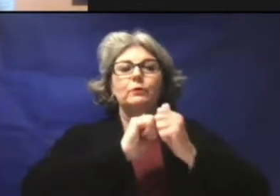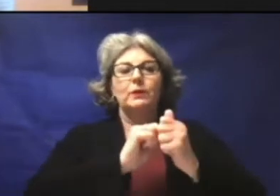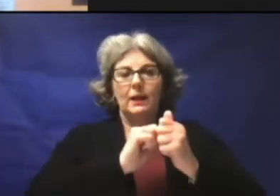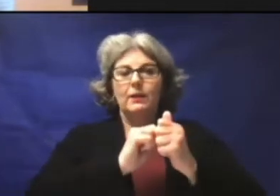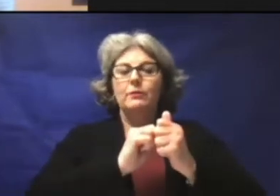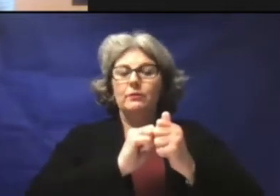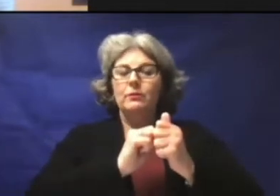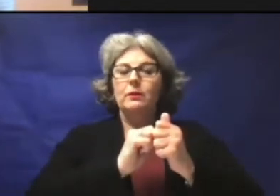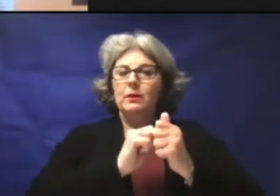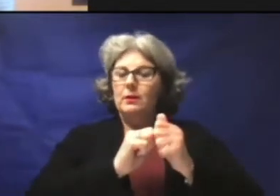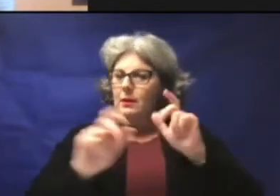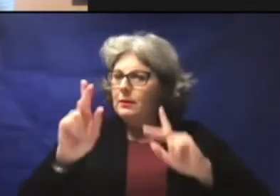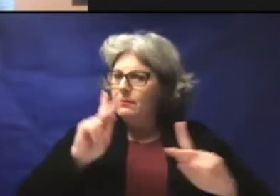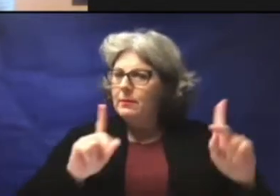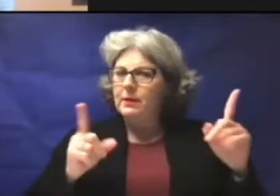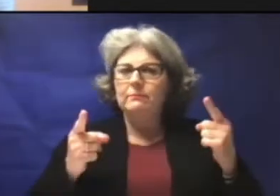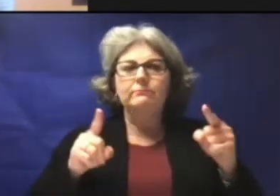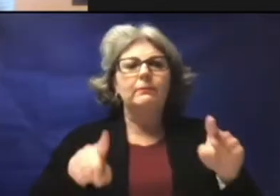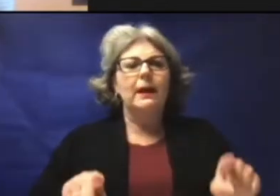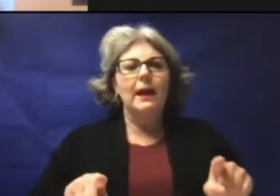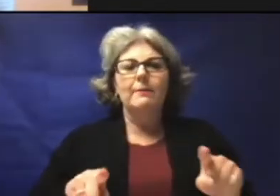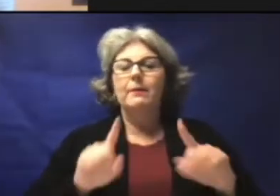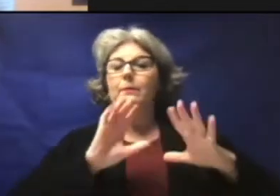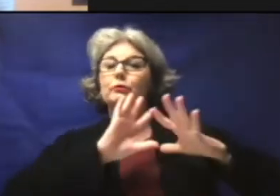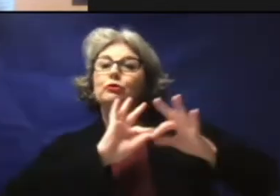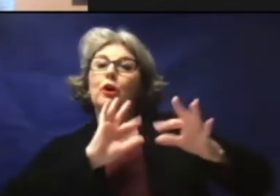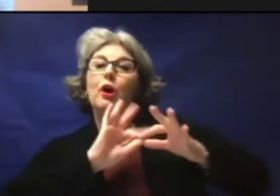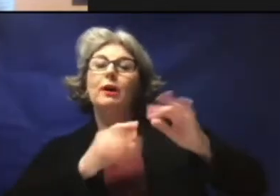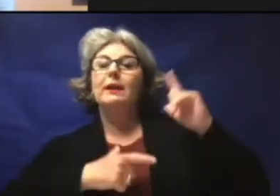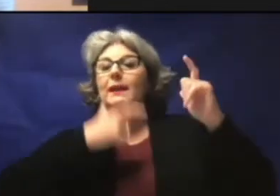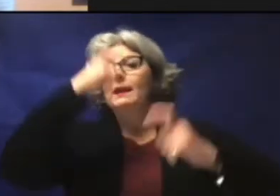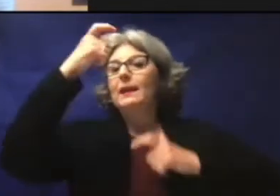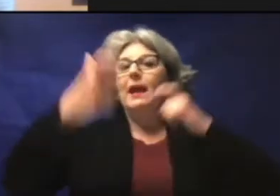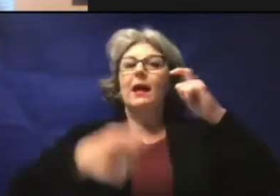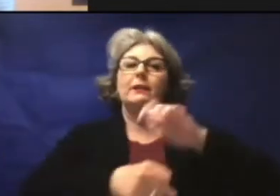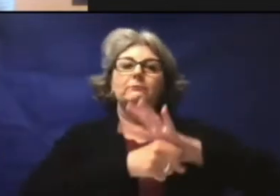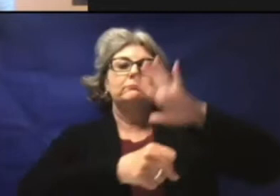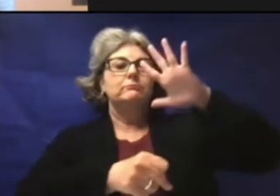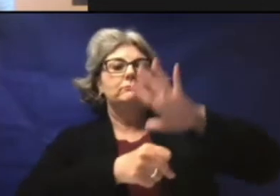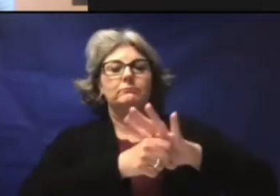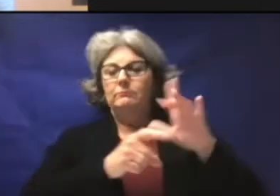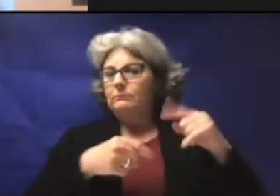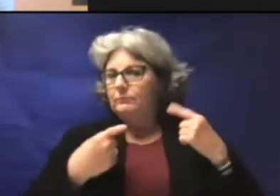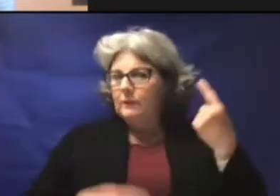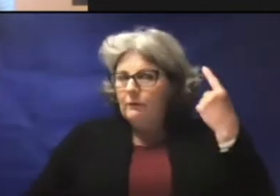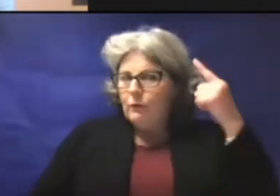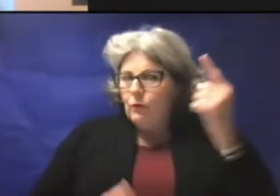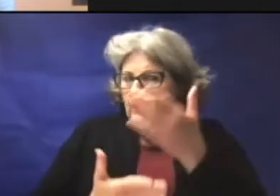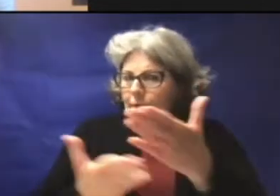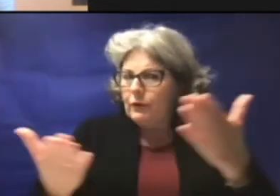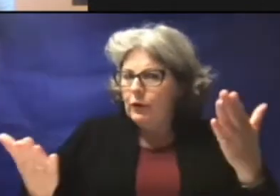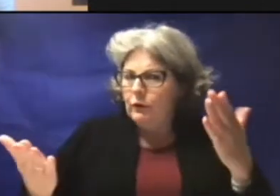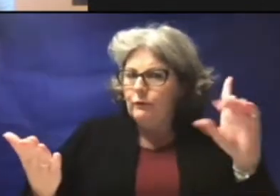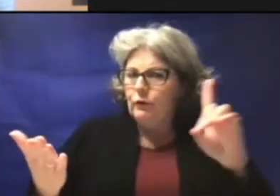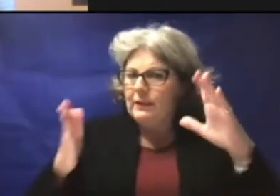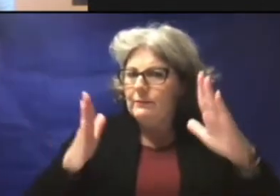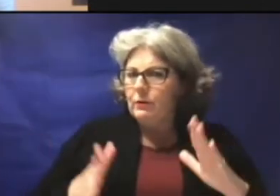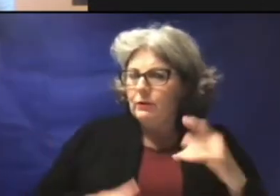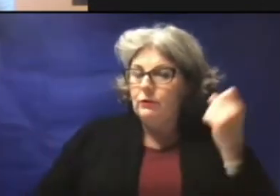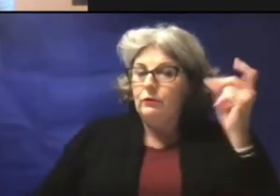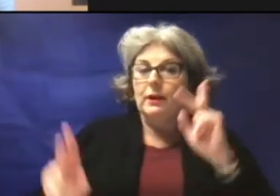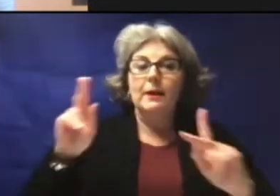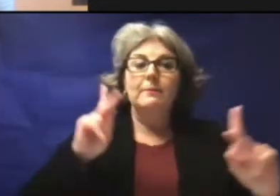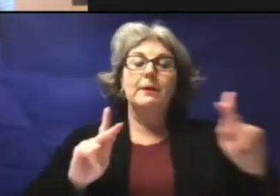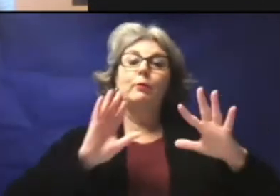that point. People have been talking and yelling and screaming, and for us to really understand that no, people aren't